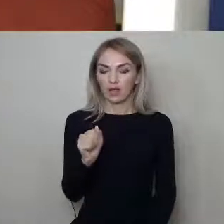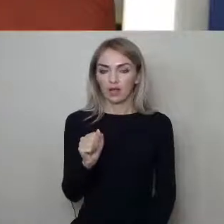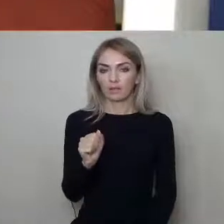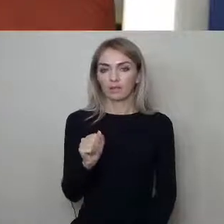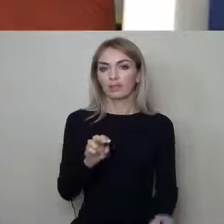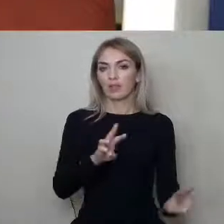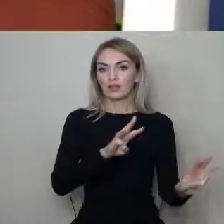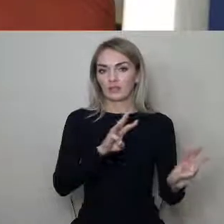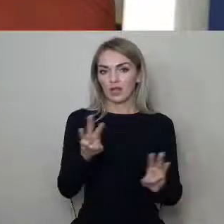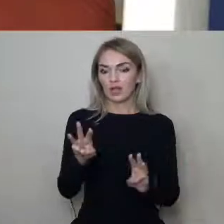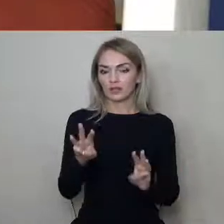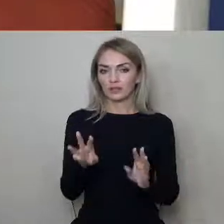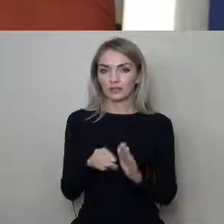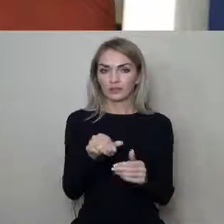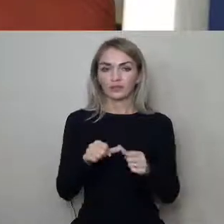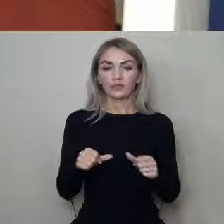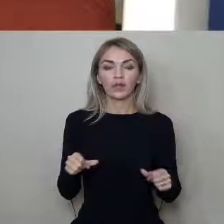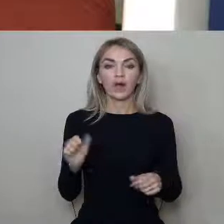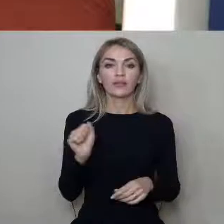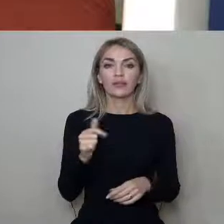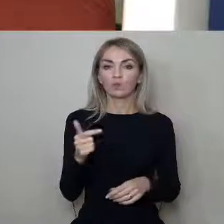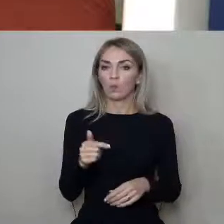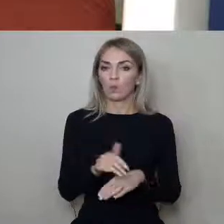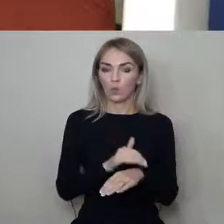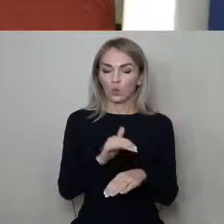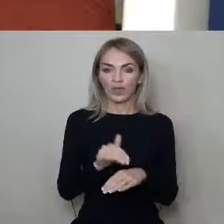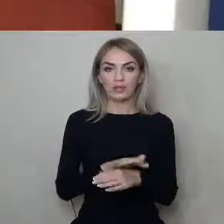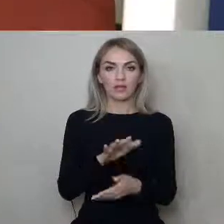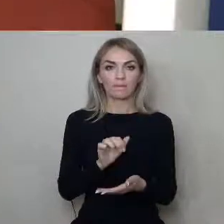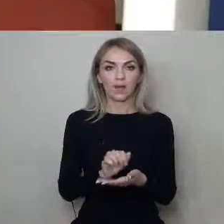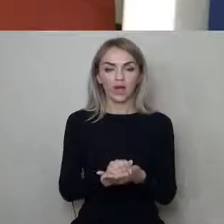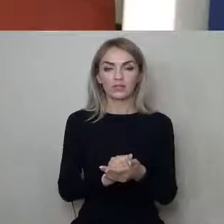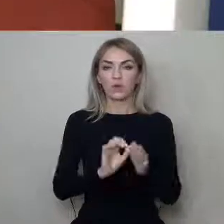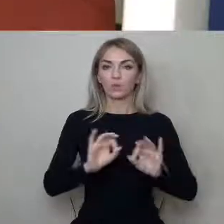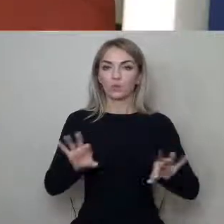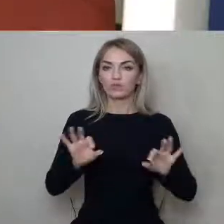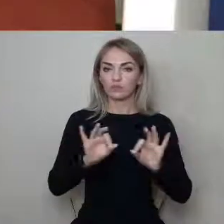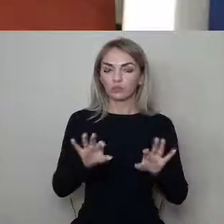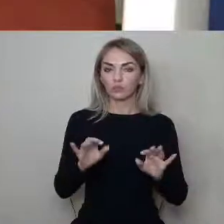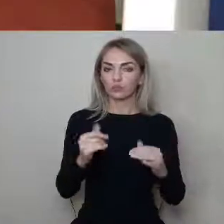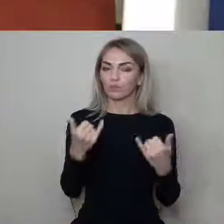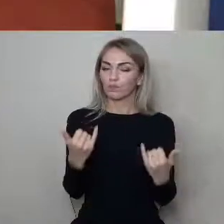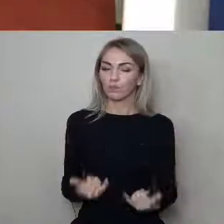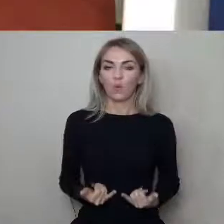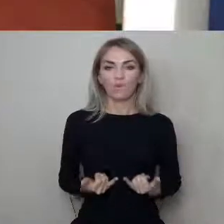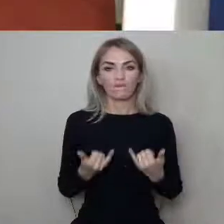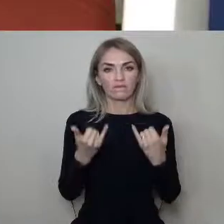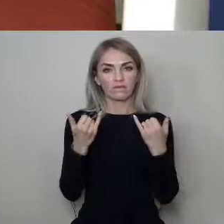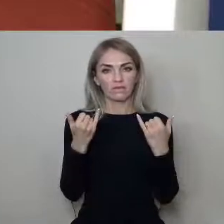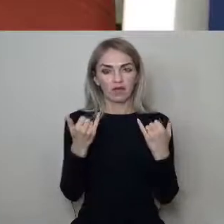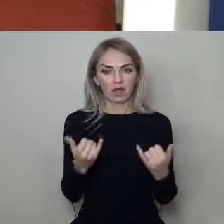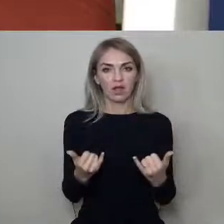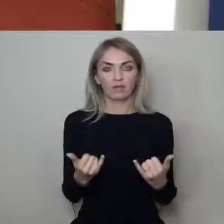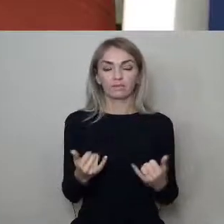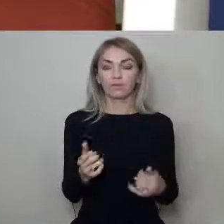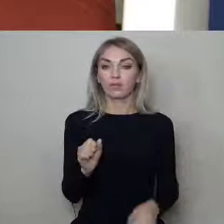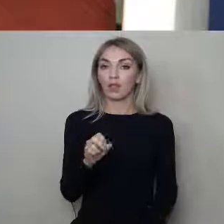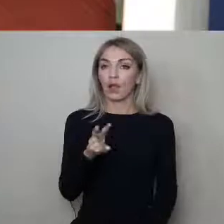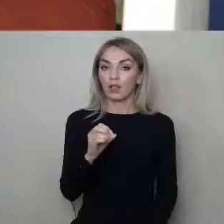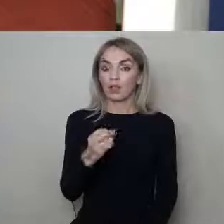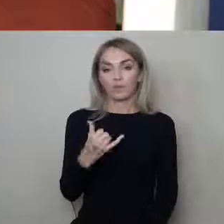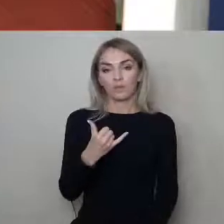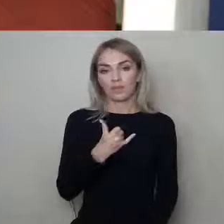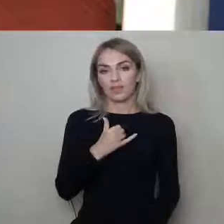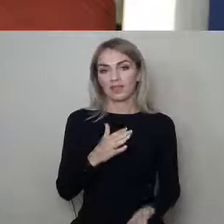Prosvita. It is popularized, and Rehevko is very good. He's in charge of education. Respect to him